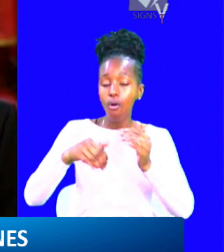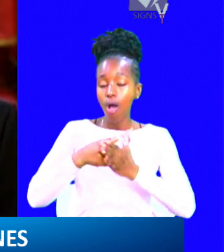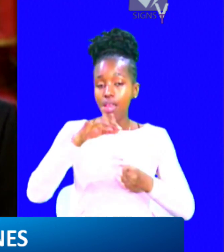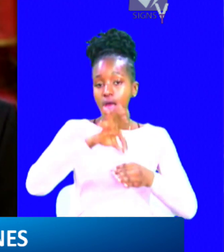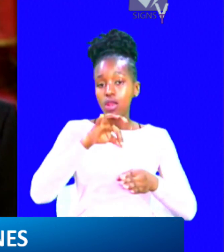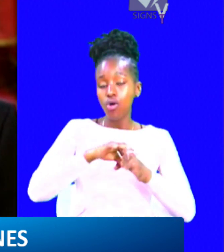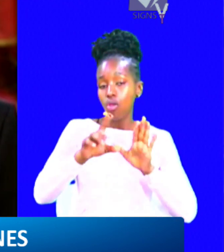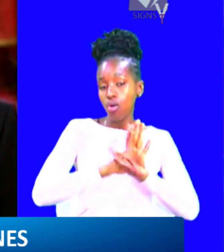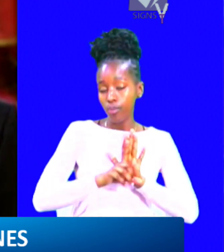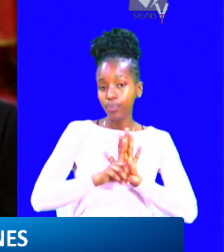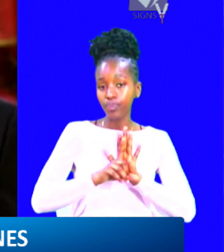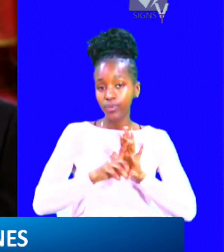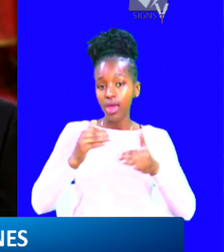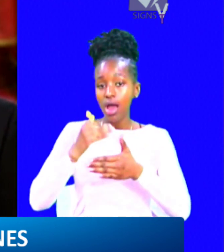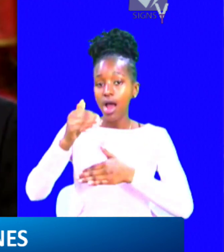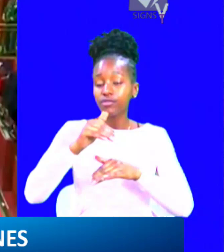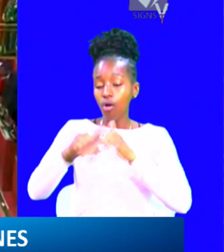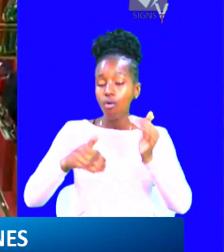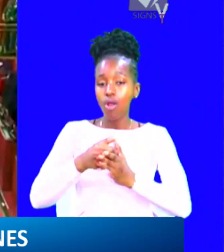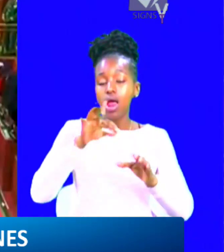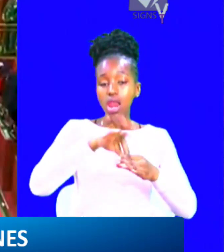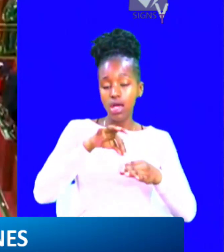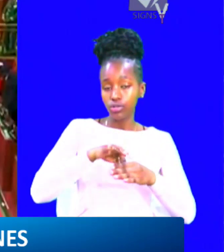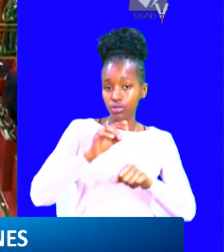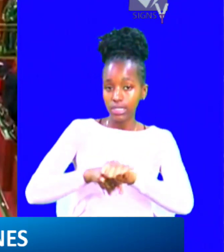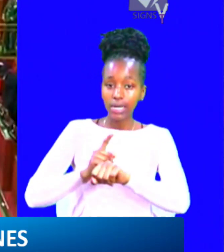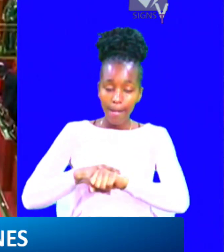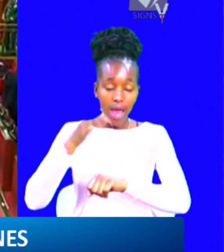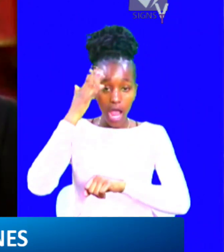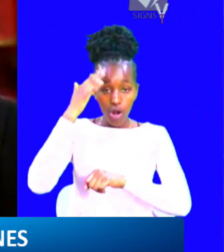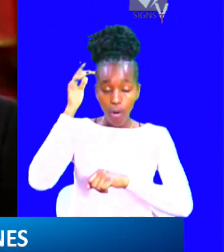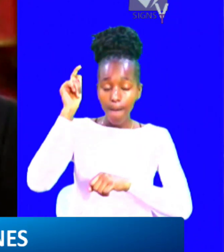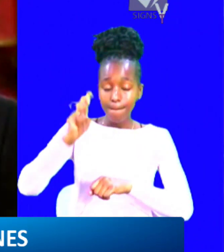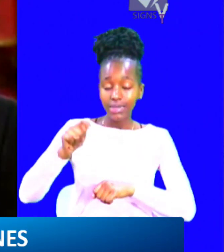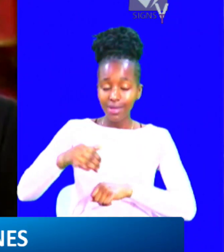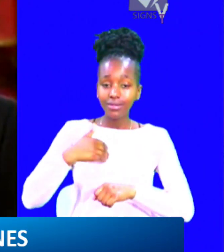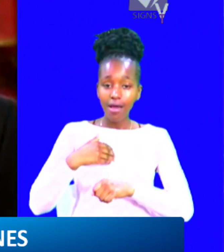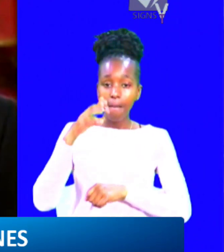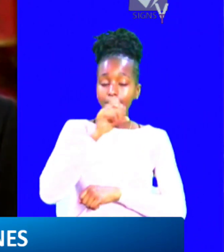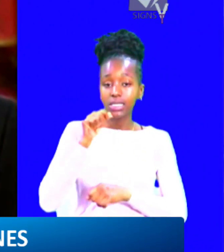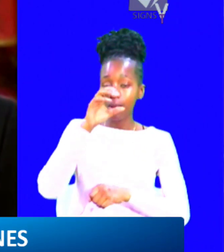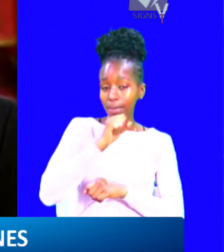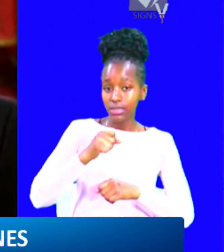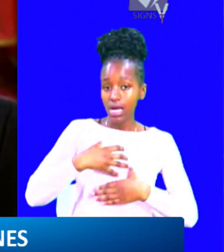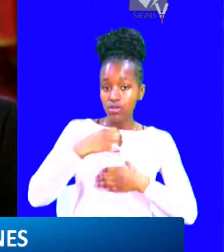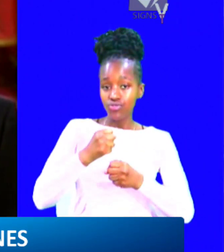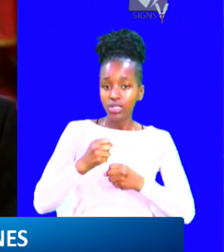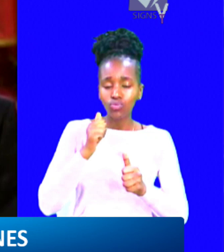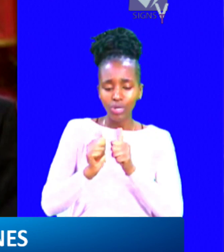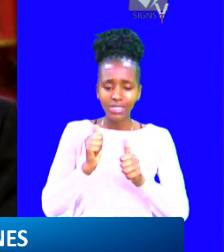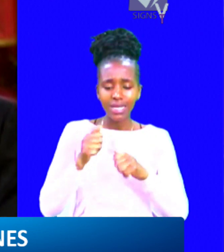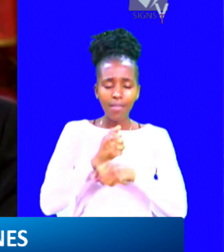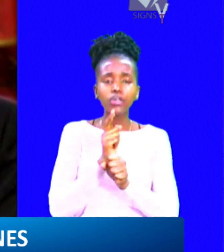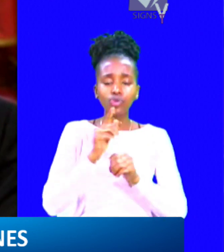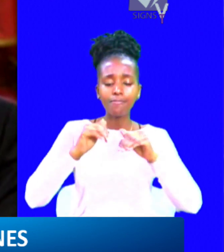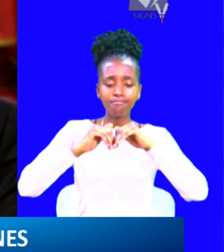laws, after every election cycle, there has been mistrust of electoral outcomes, leaving the country divided.